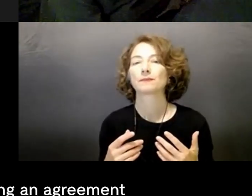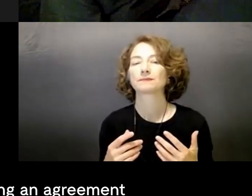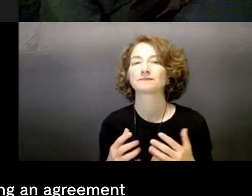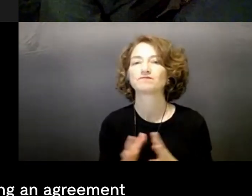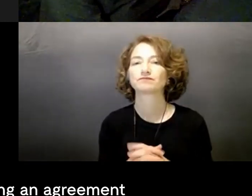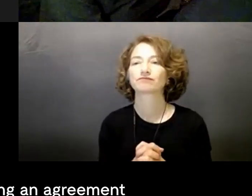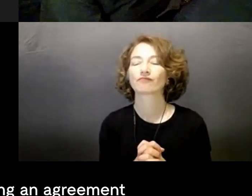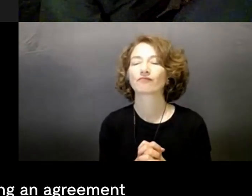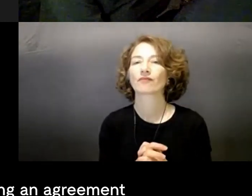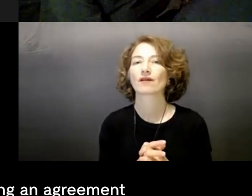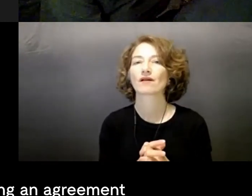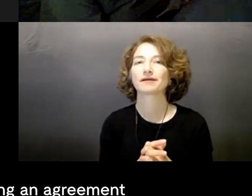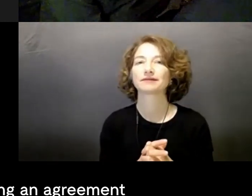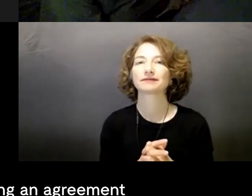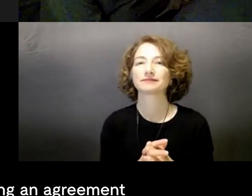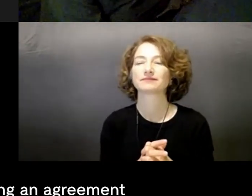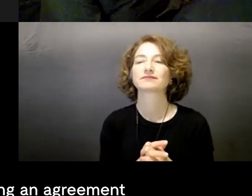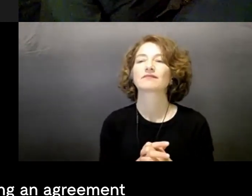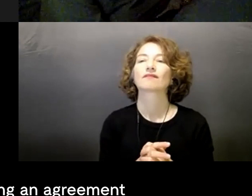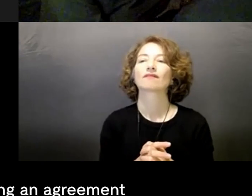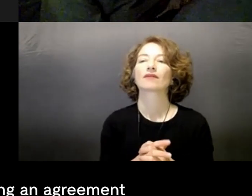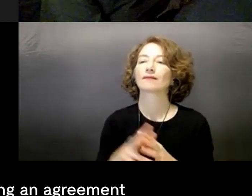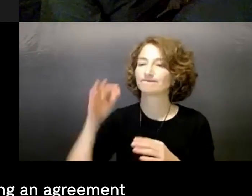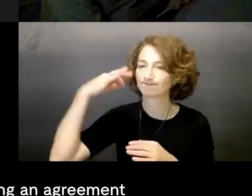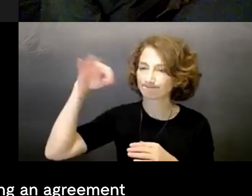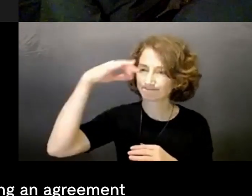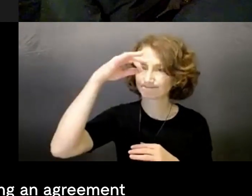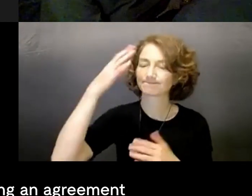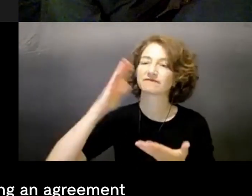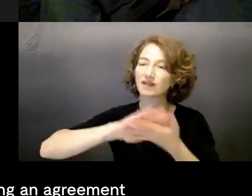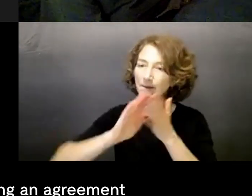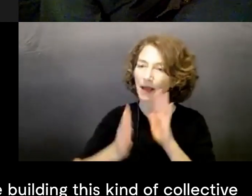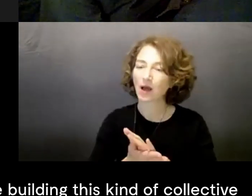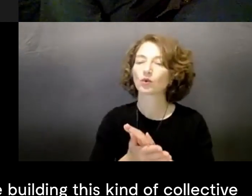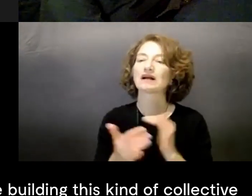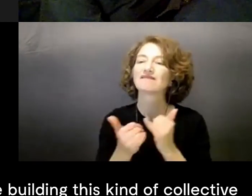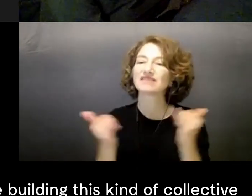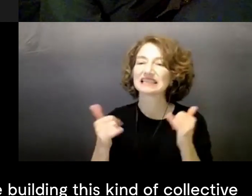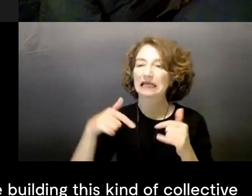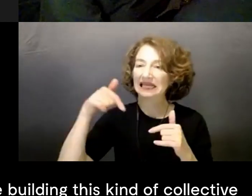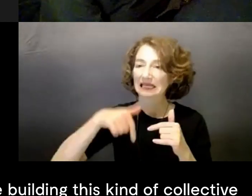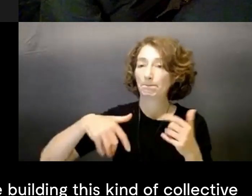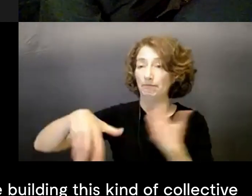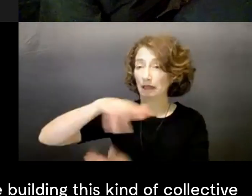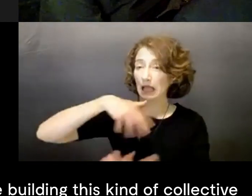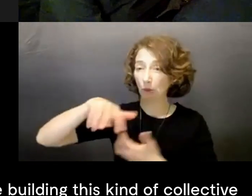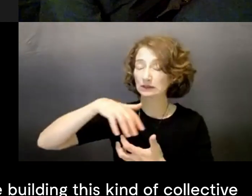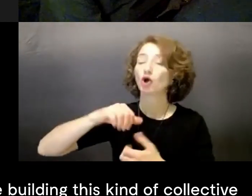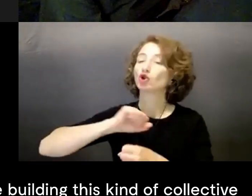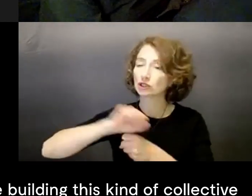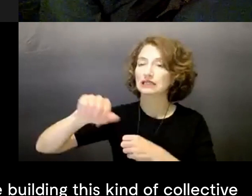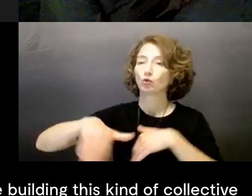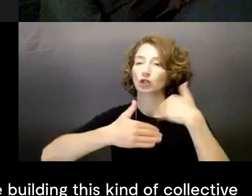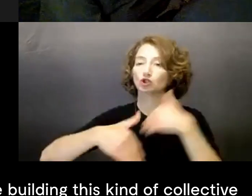yeah, having an agreement to support each other in the mass. And that again